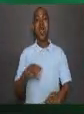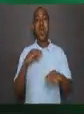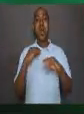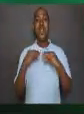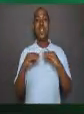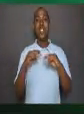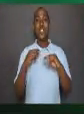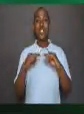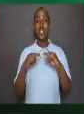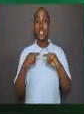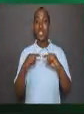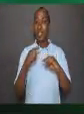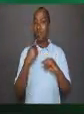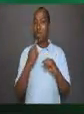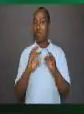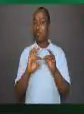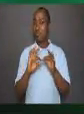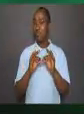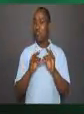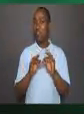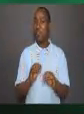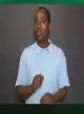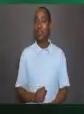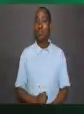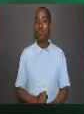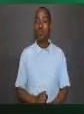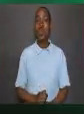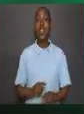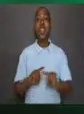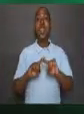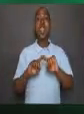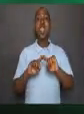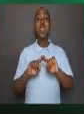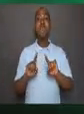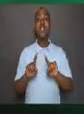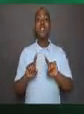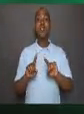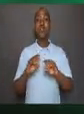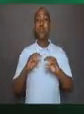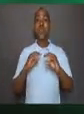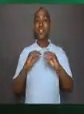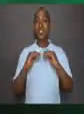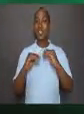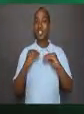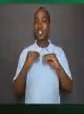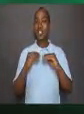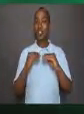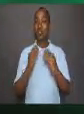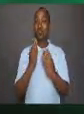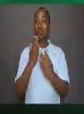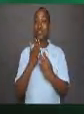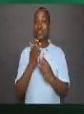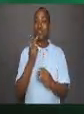concentration gradient is defined as the difference in concentration between